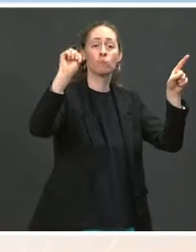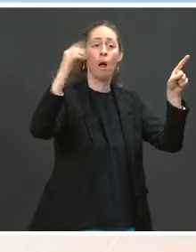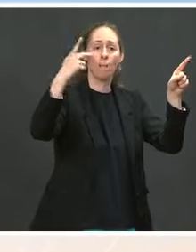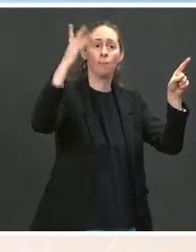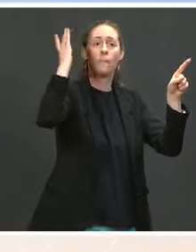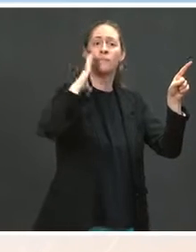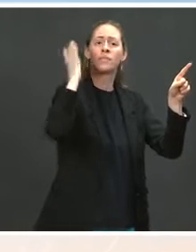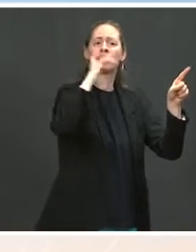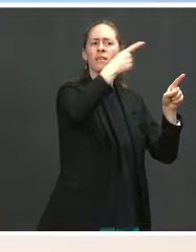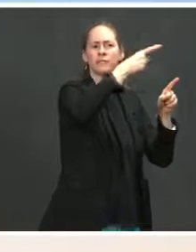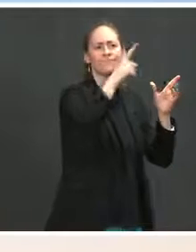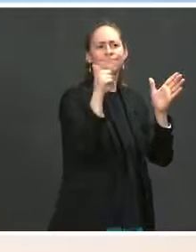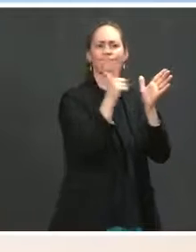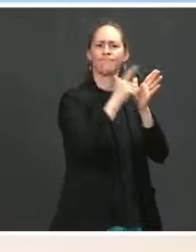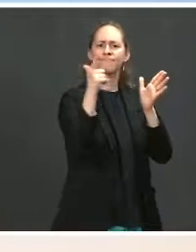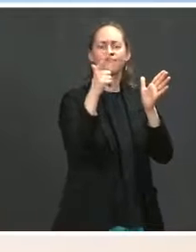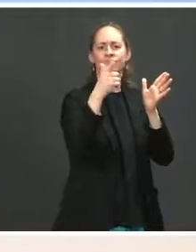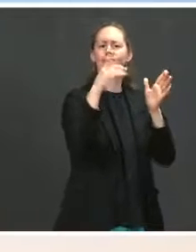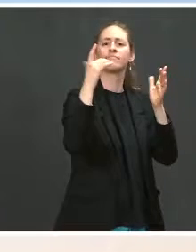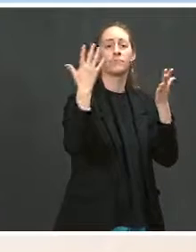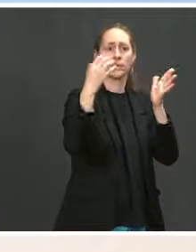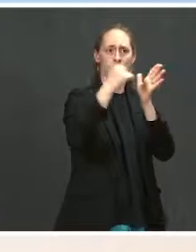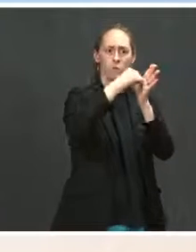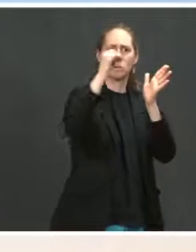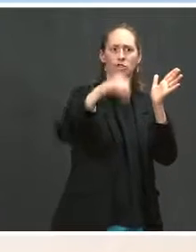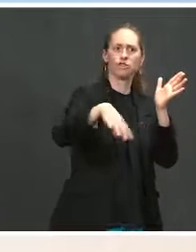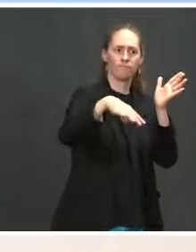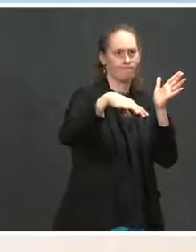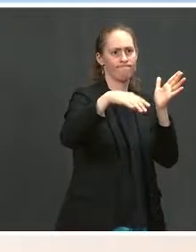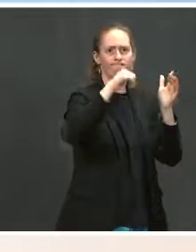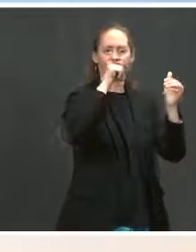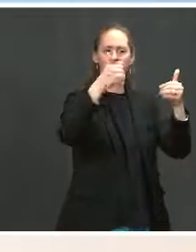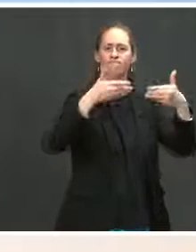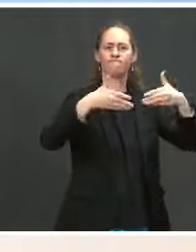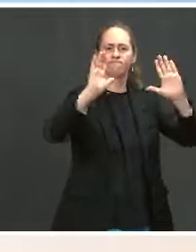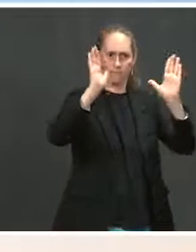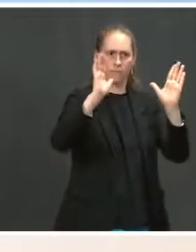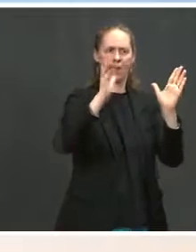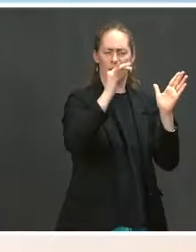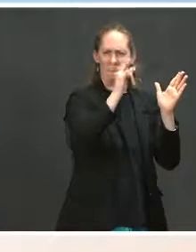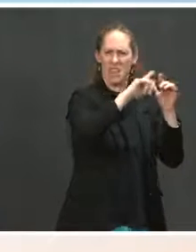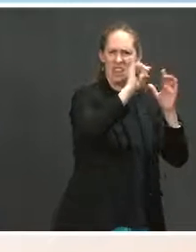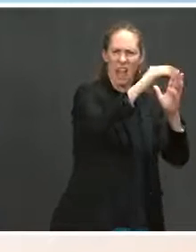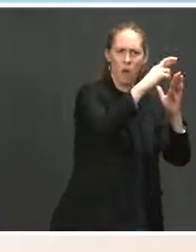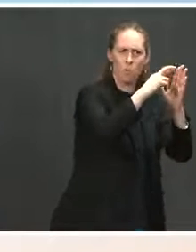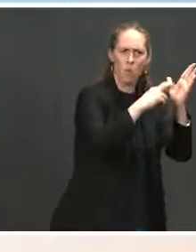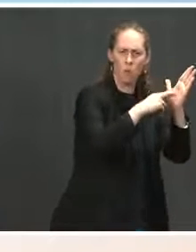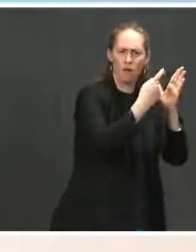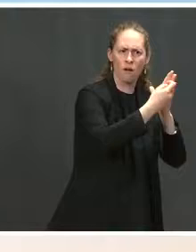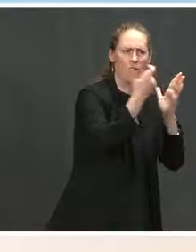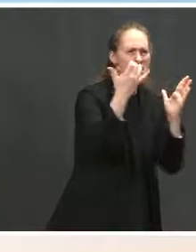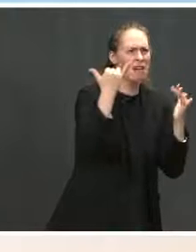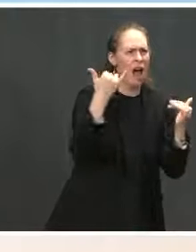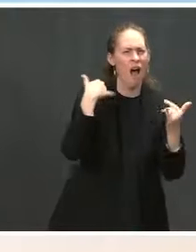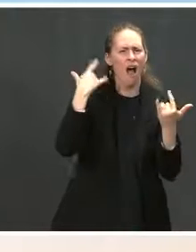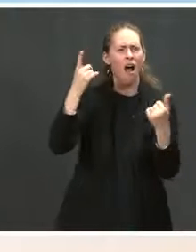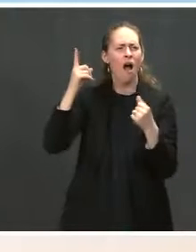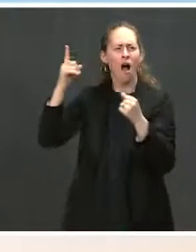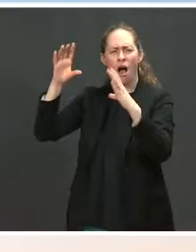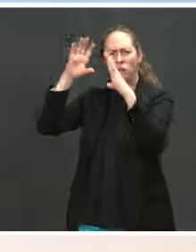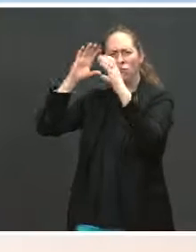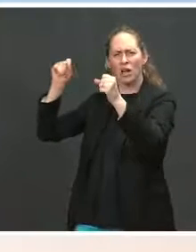family planning clinics. So my first question, why does the Biden administration insist that